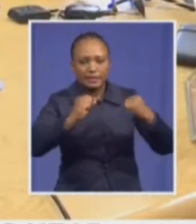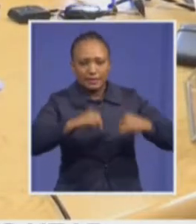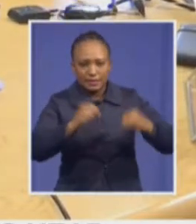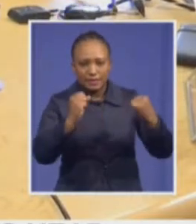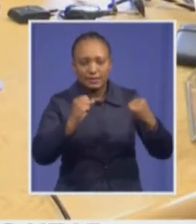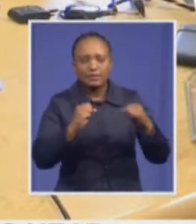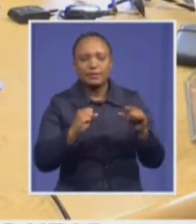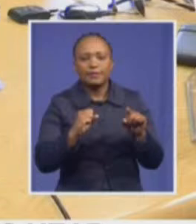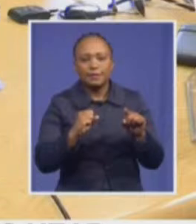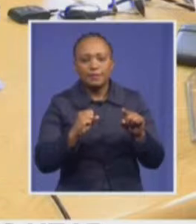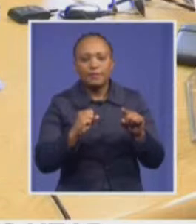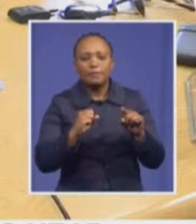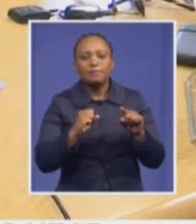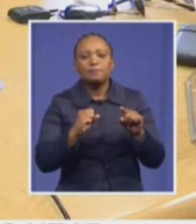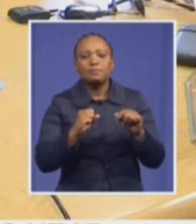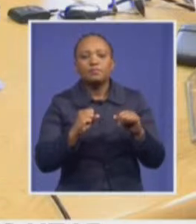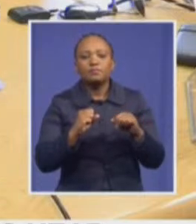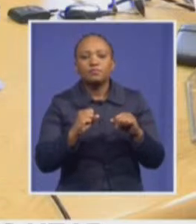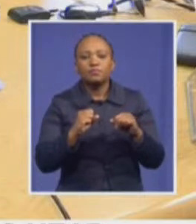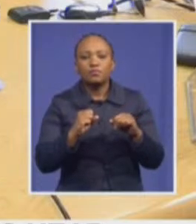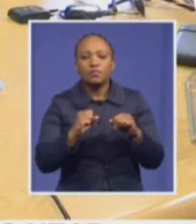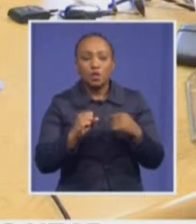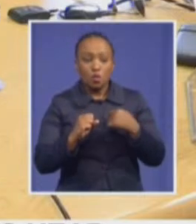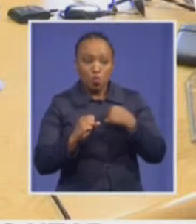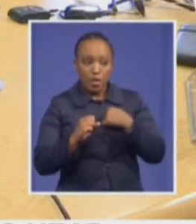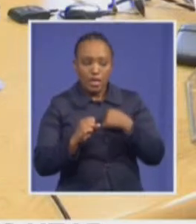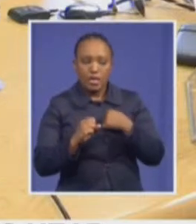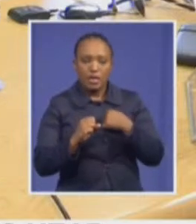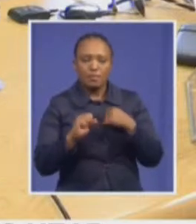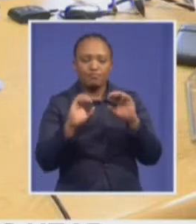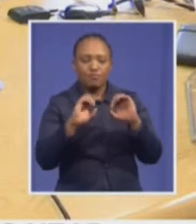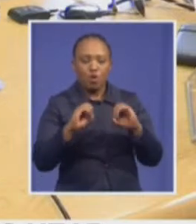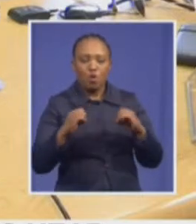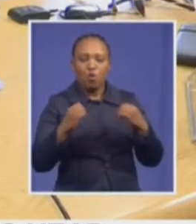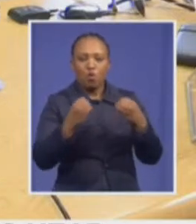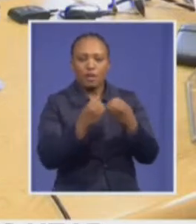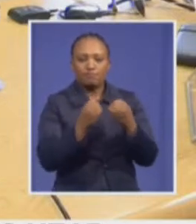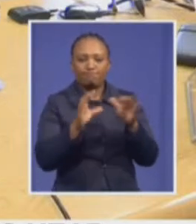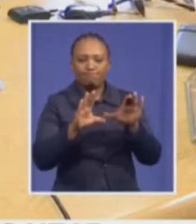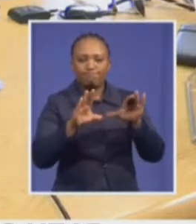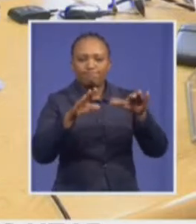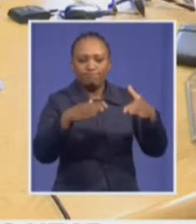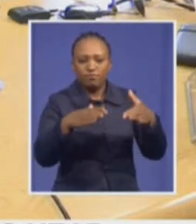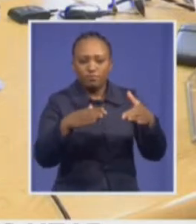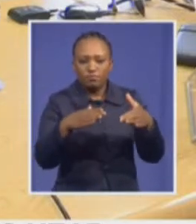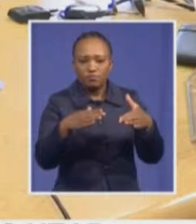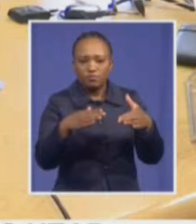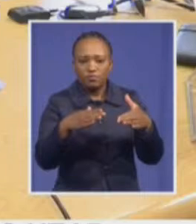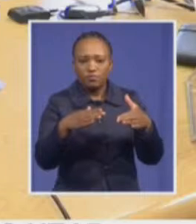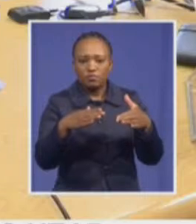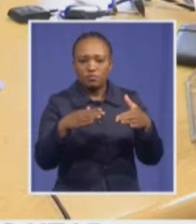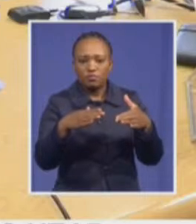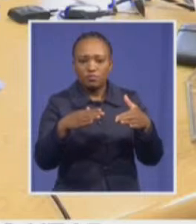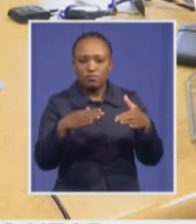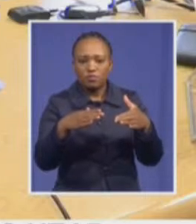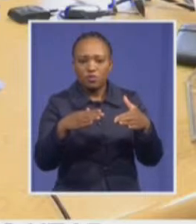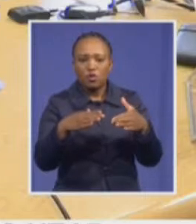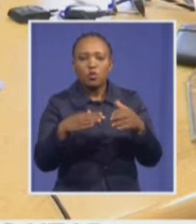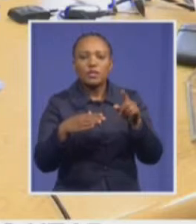we as an organization need to get to the bottom. Yes, what happened of here? what happened. Sure.